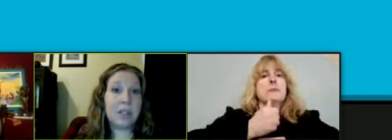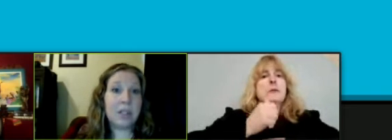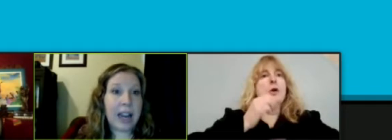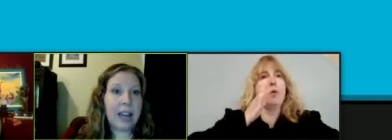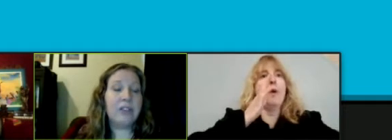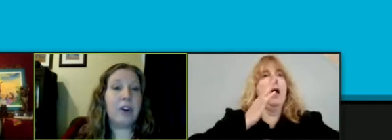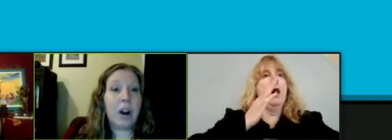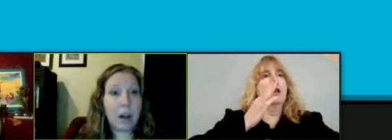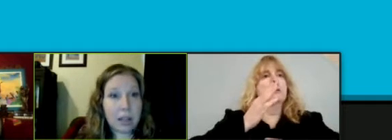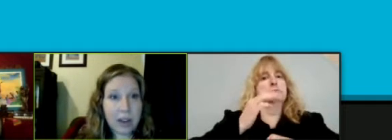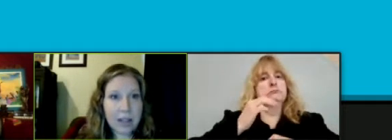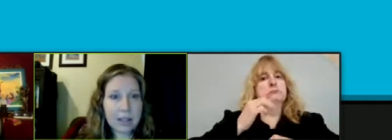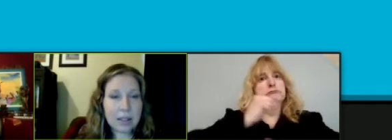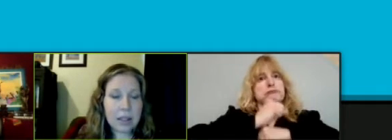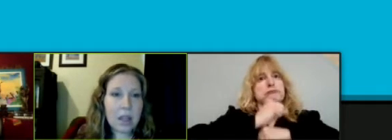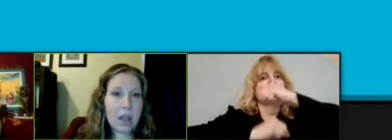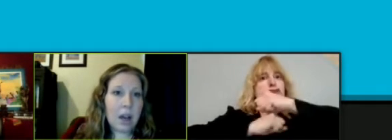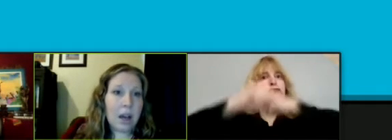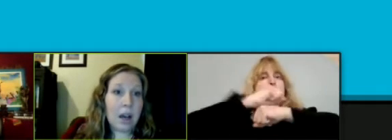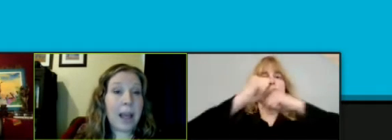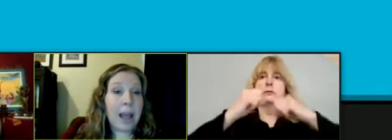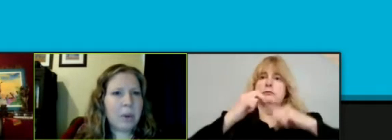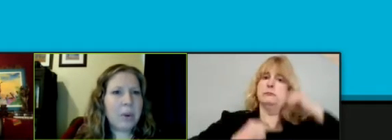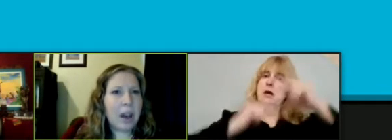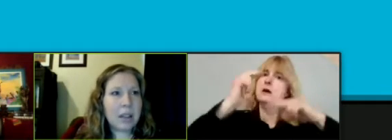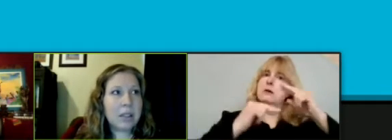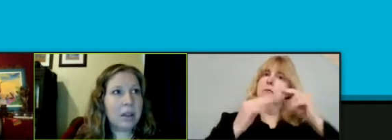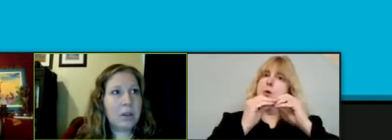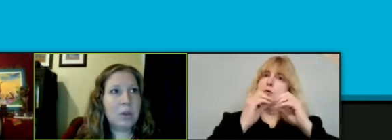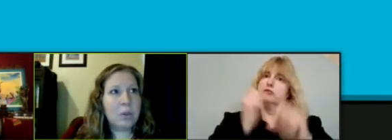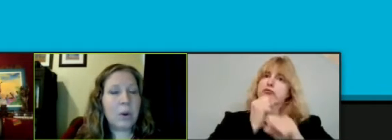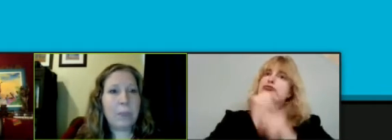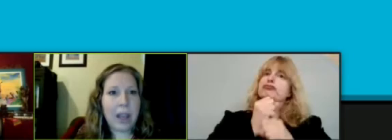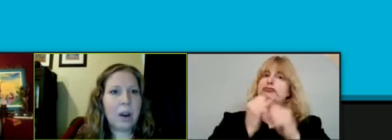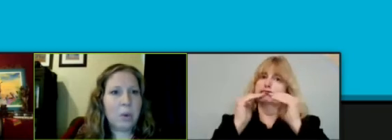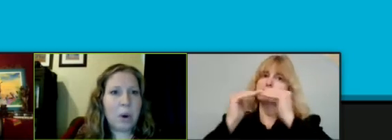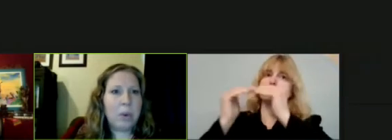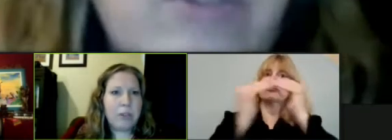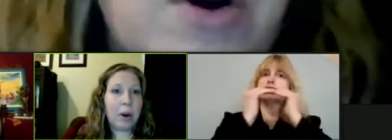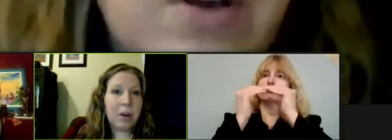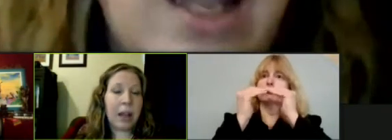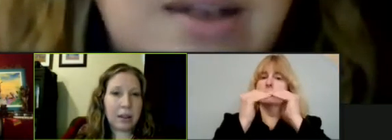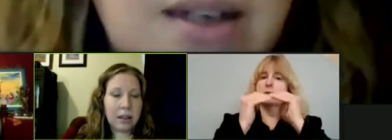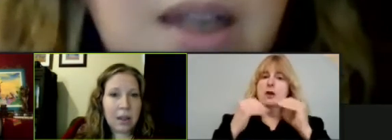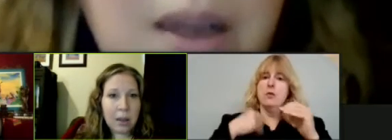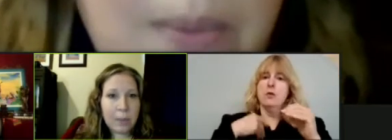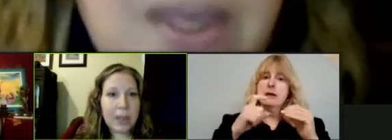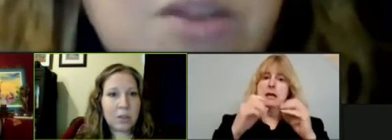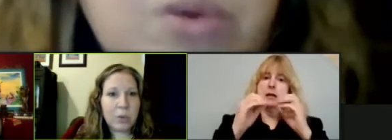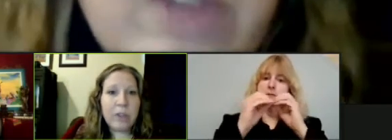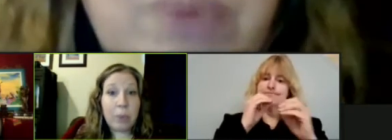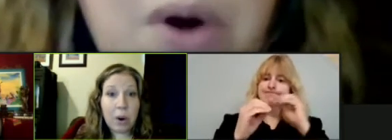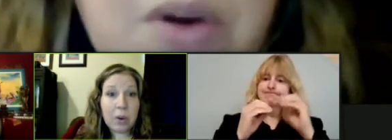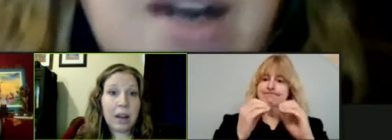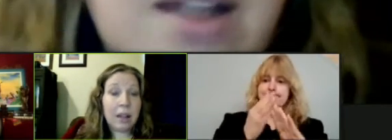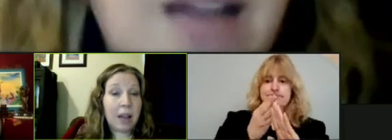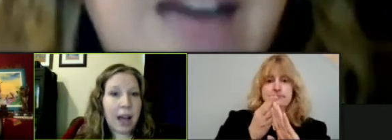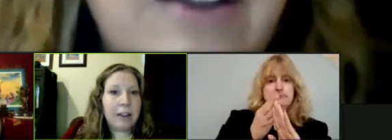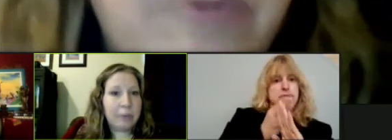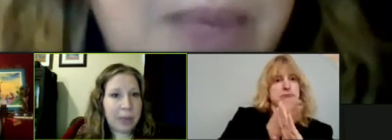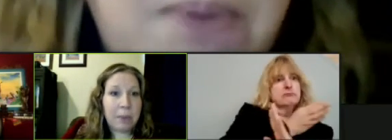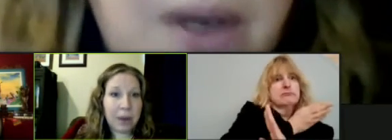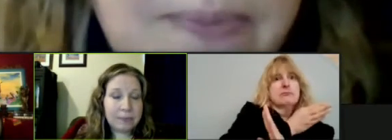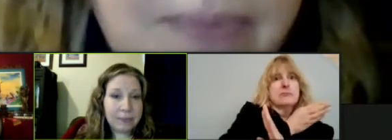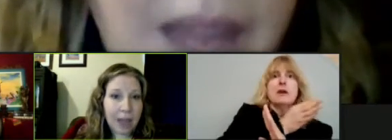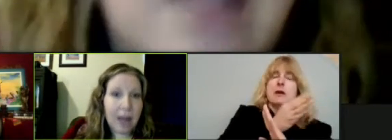equitable society for all of us. And that we also repair what we've broken, because we've broken a lot